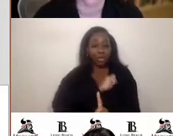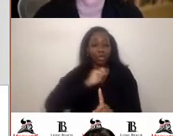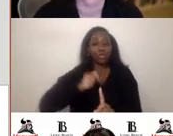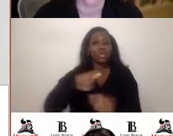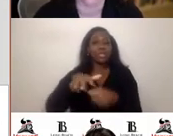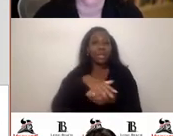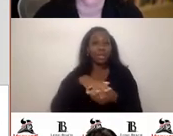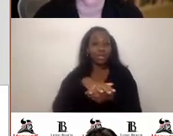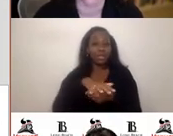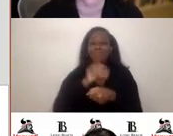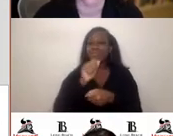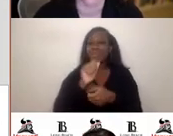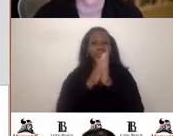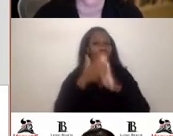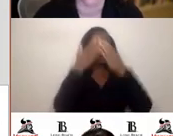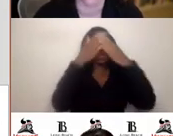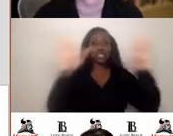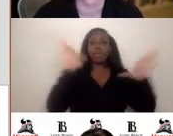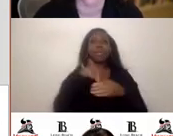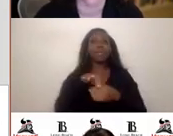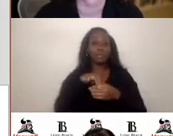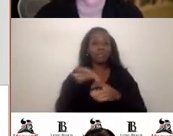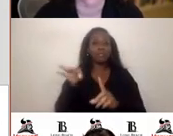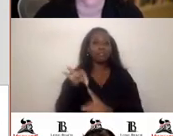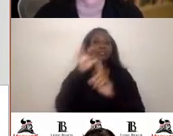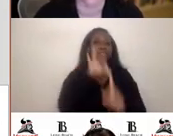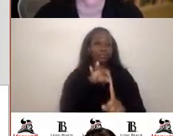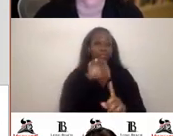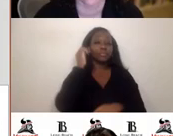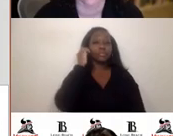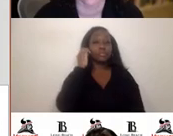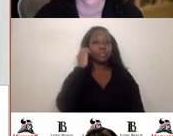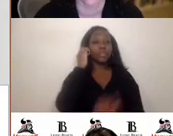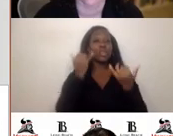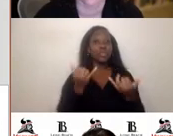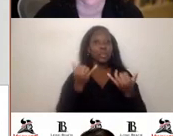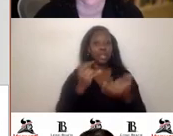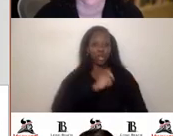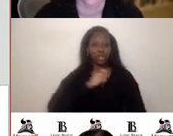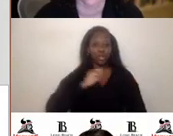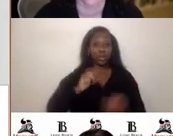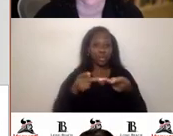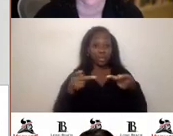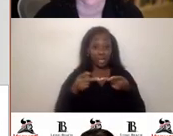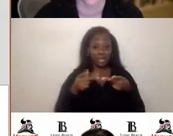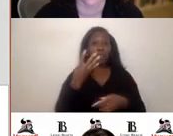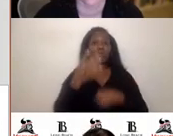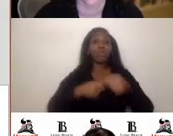elected. Currently, our trustees serve four-year terms with elections in even-numbered